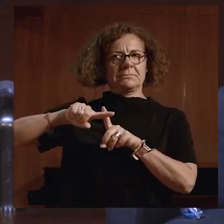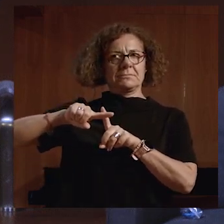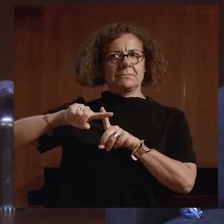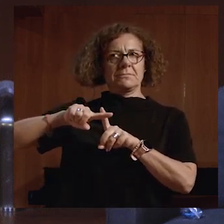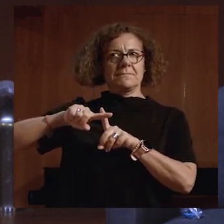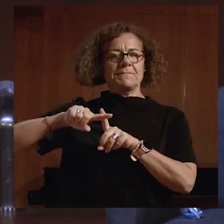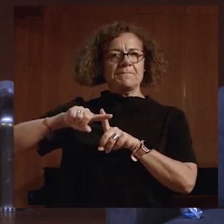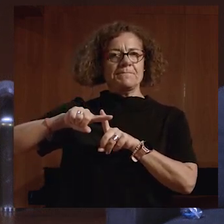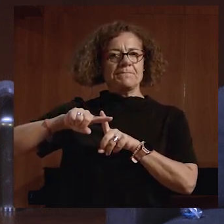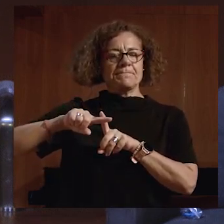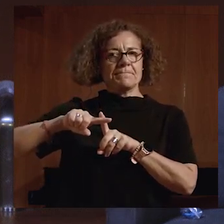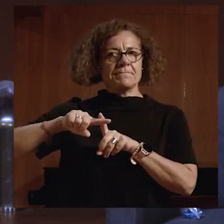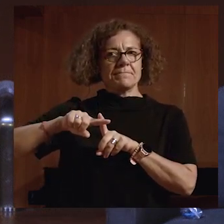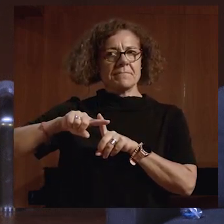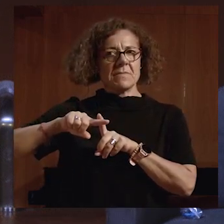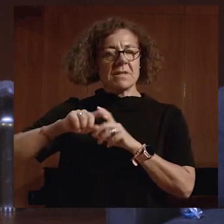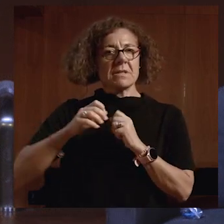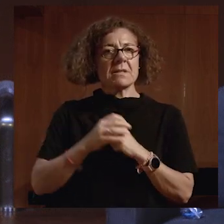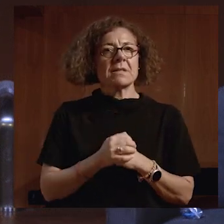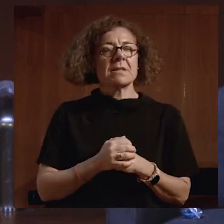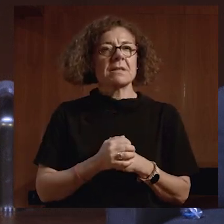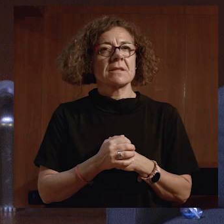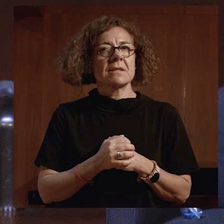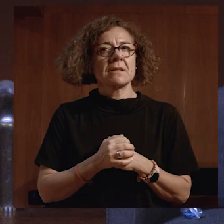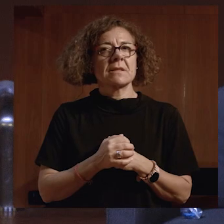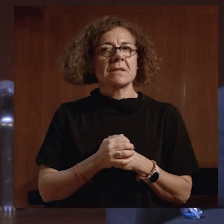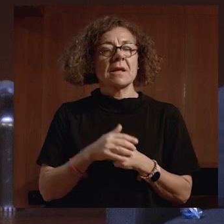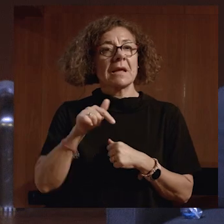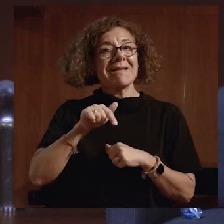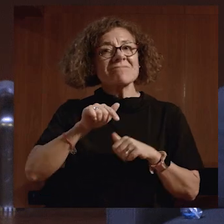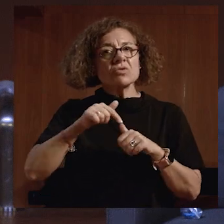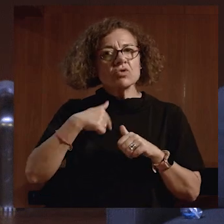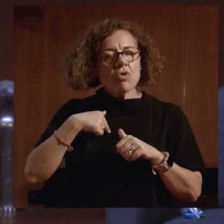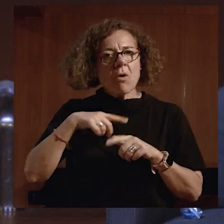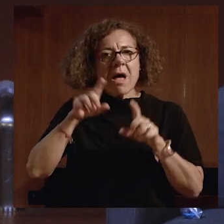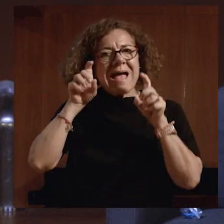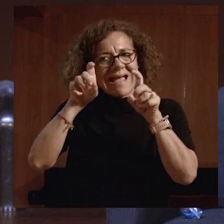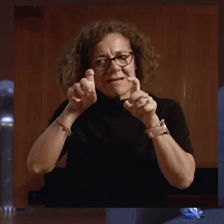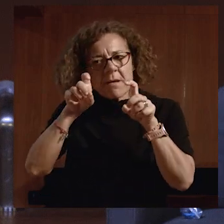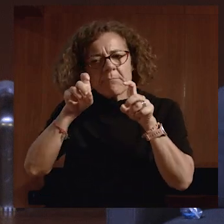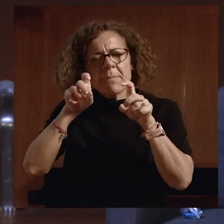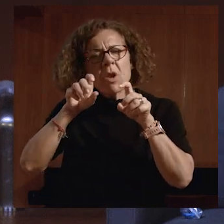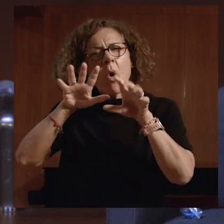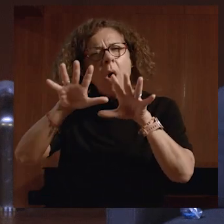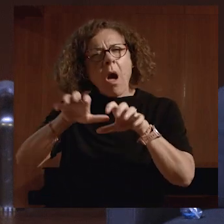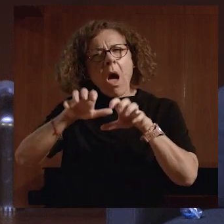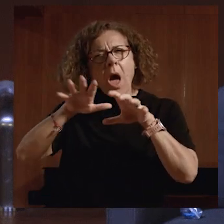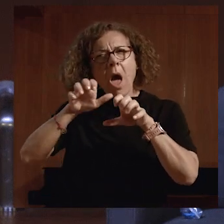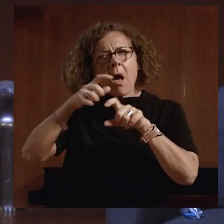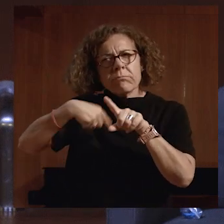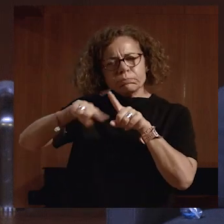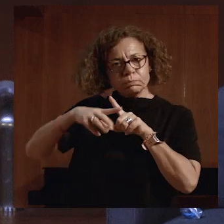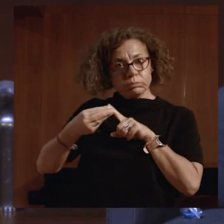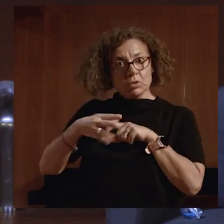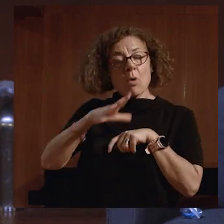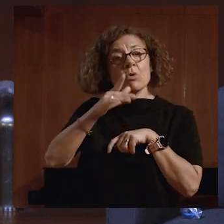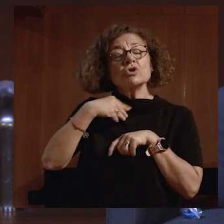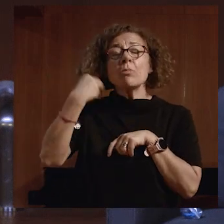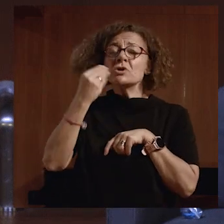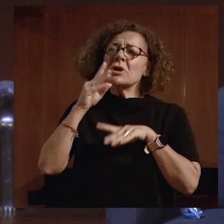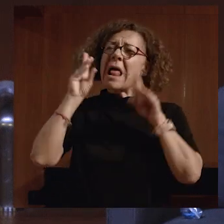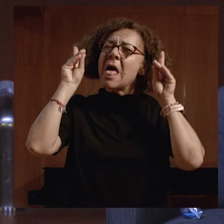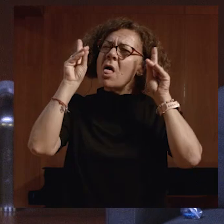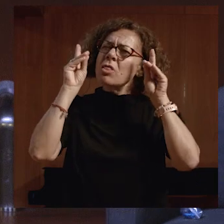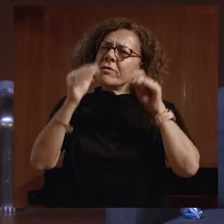And that's what I see teaching is one of the most enriching aspects of what I've really ever done. Leaving